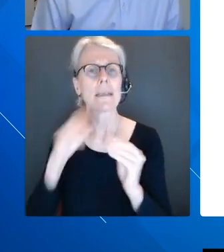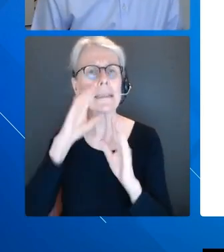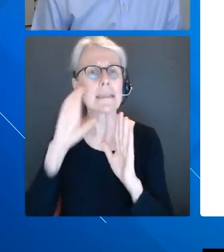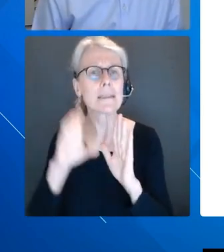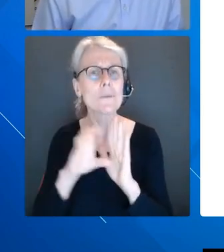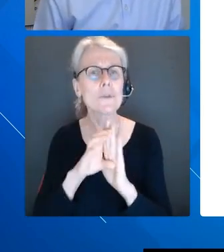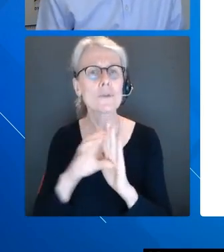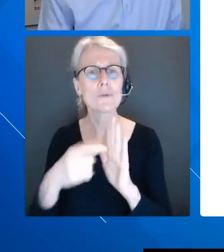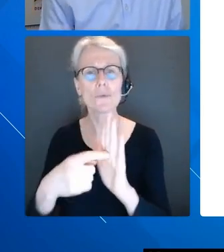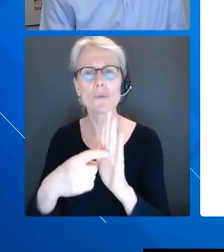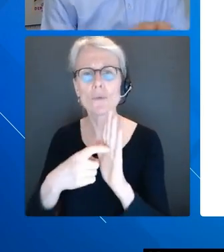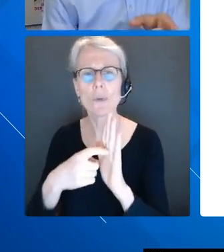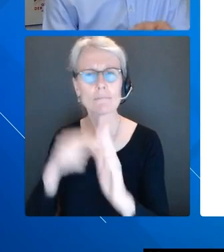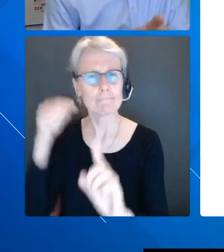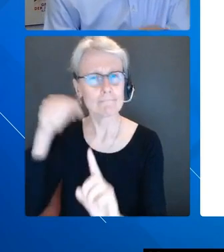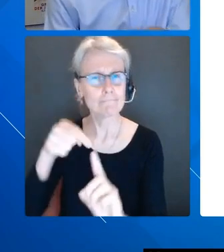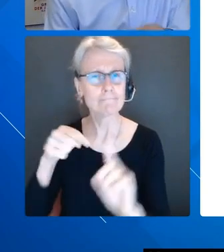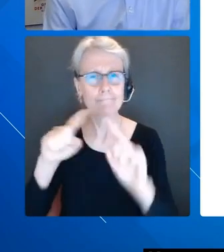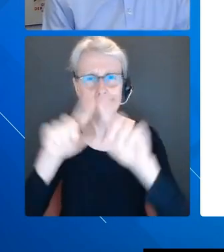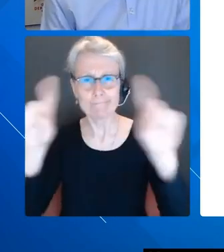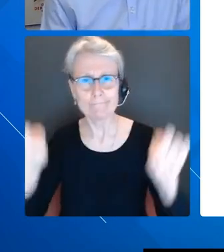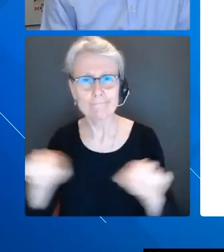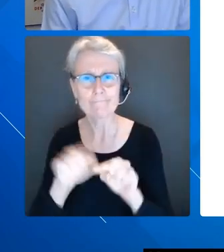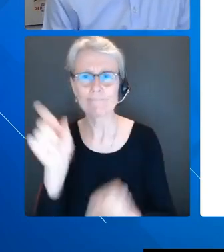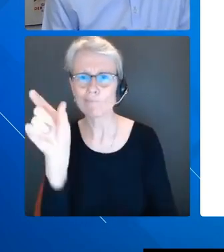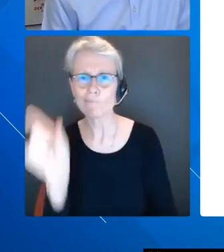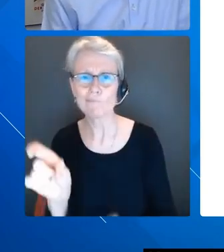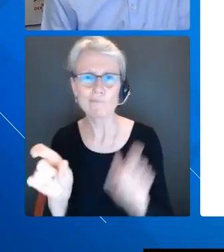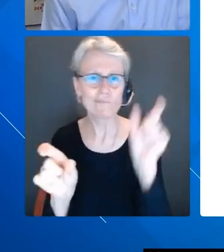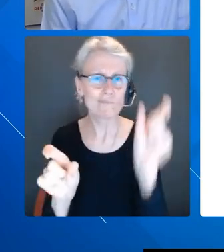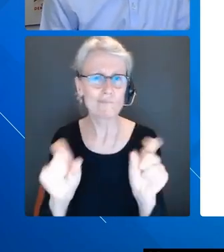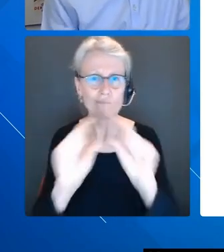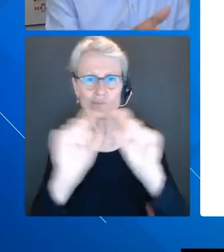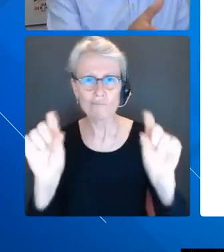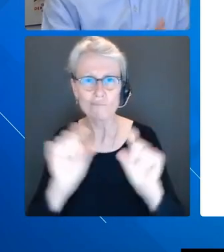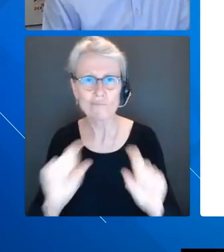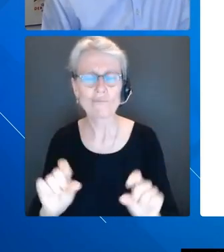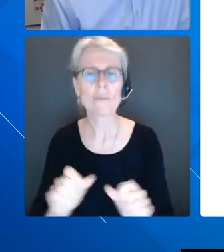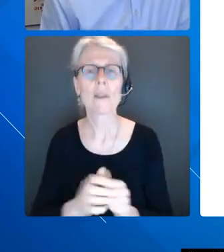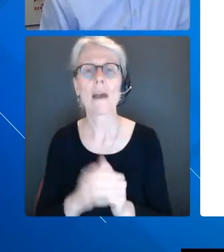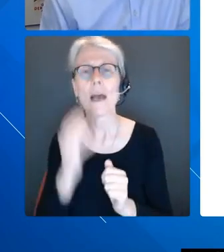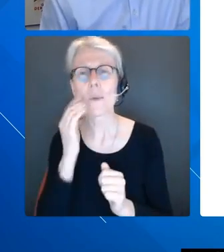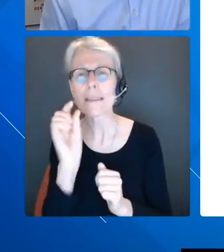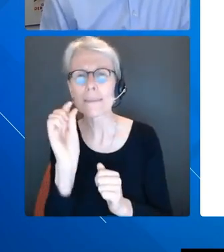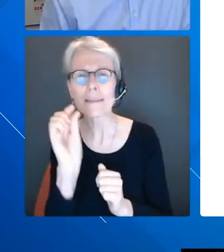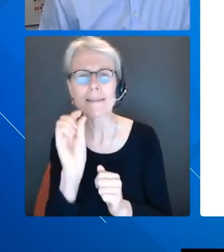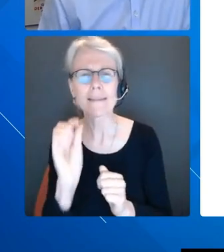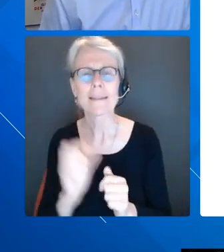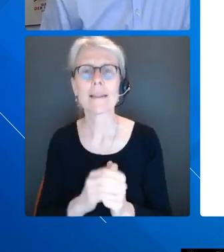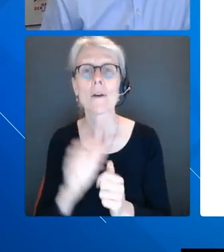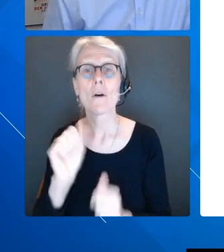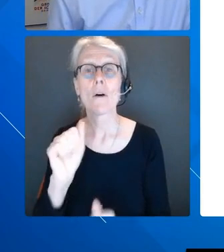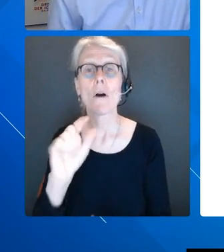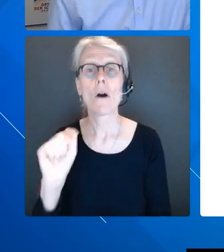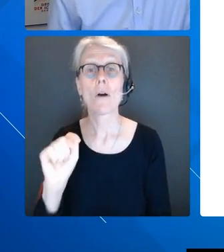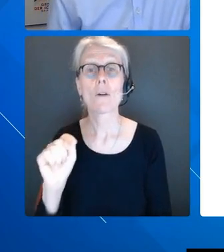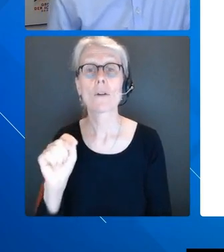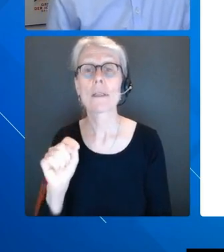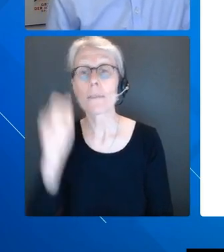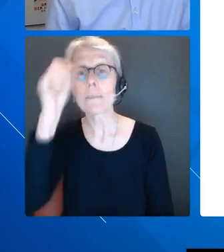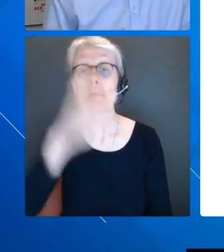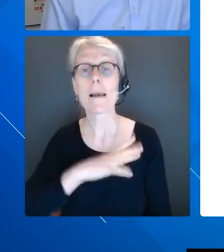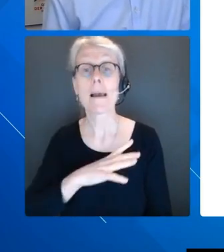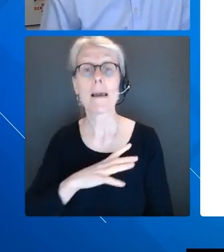it's a required field. Boy, that's awfully small, but we give you the option. And in this one, by the way, the alt text we picked was a gentleman looking